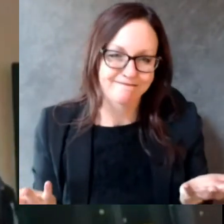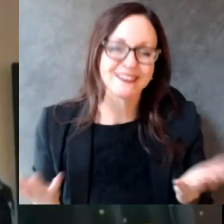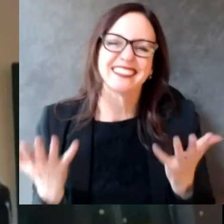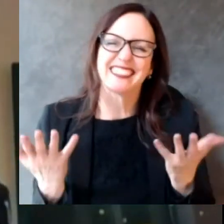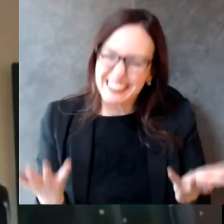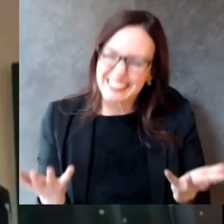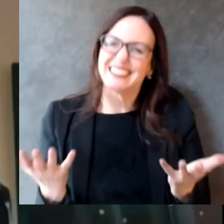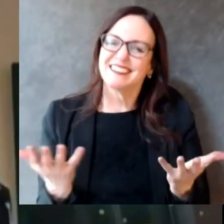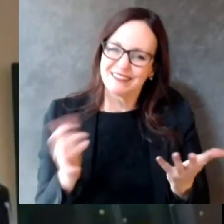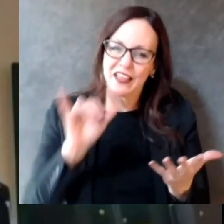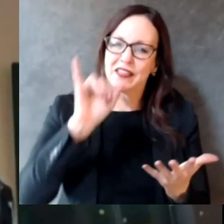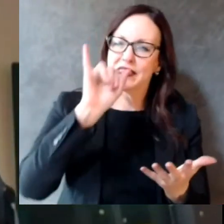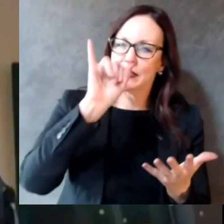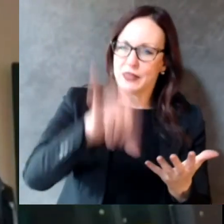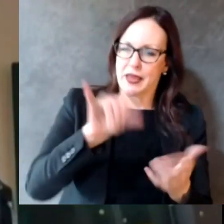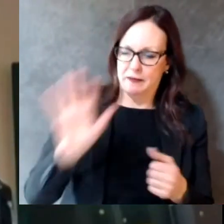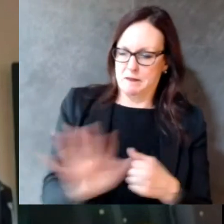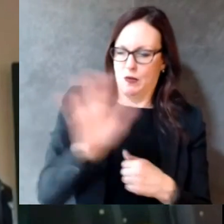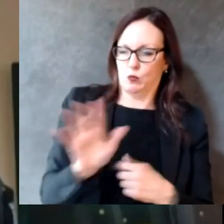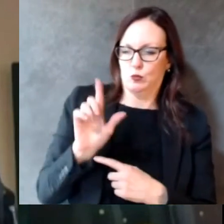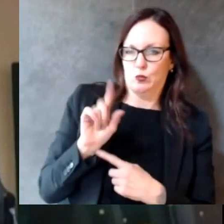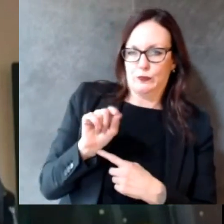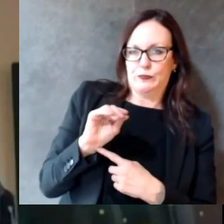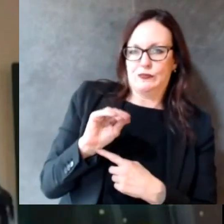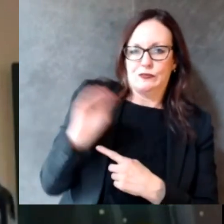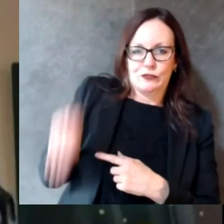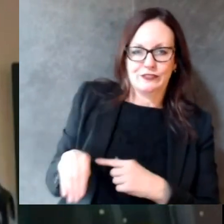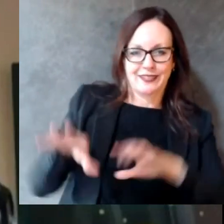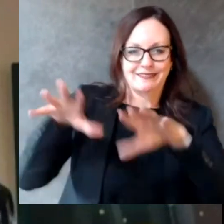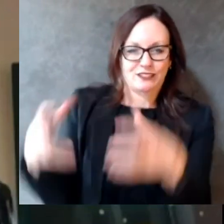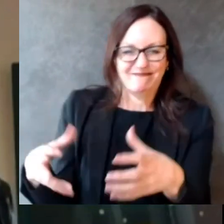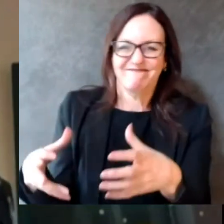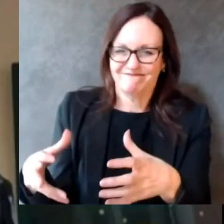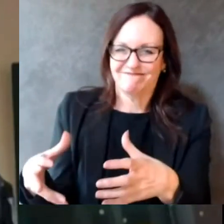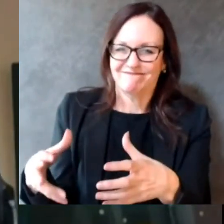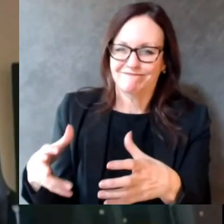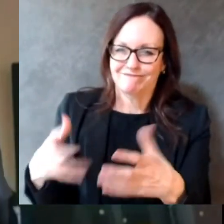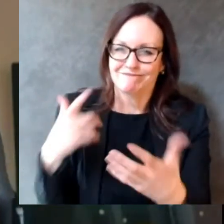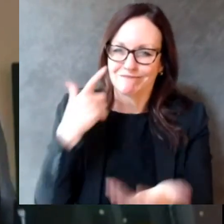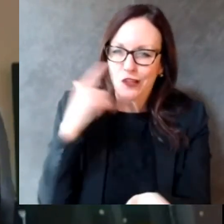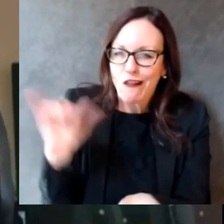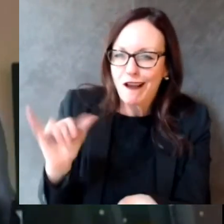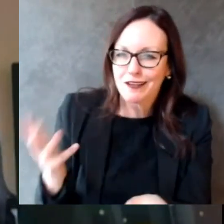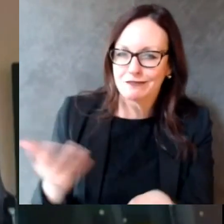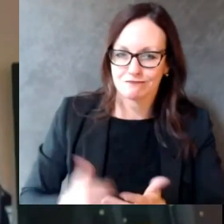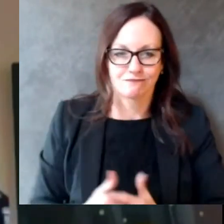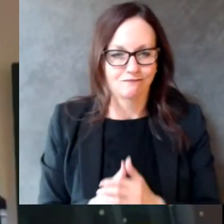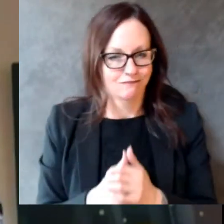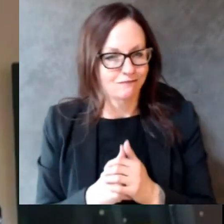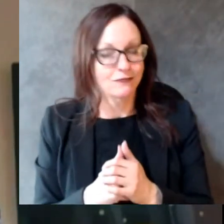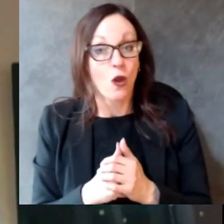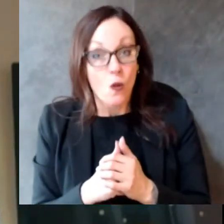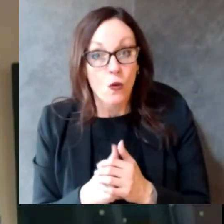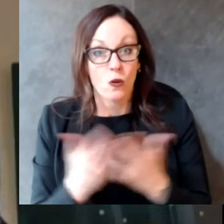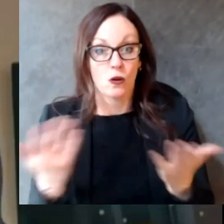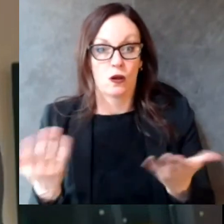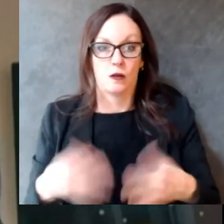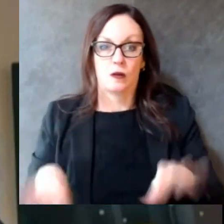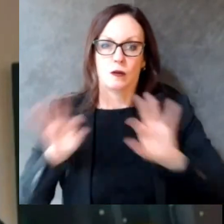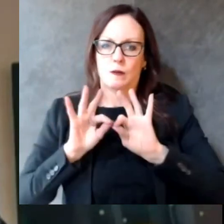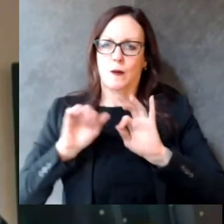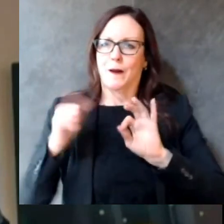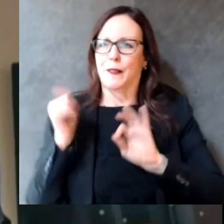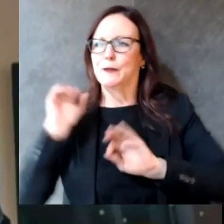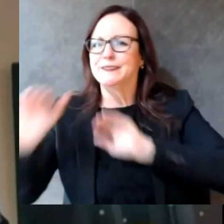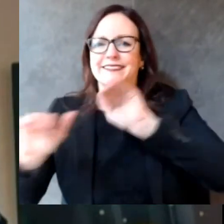out, and we have given grants to our aging and disability resource centers to enroll them in